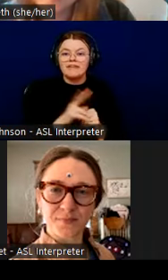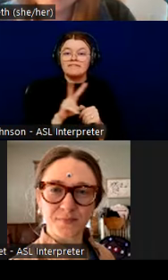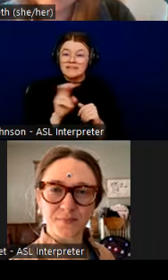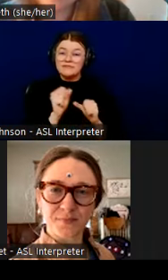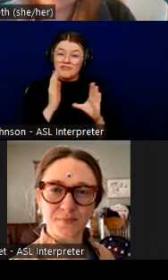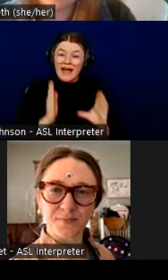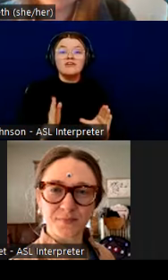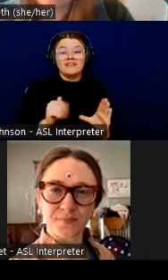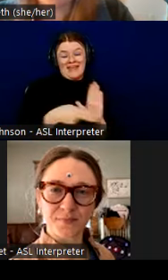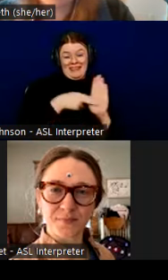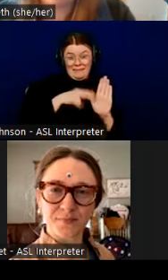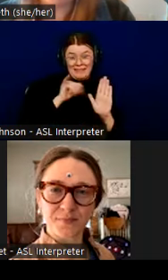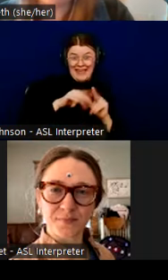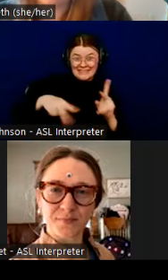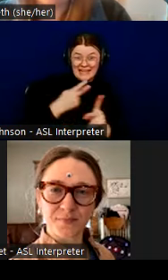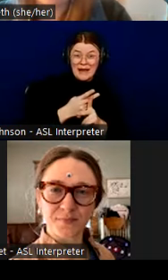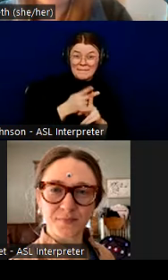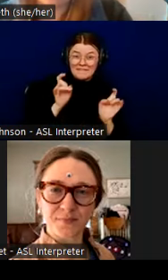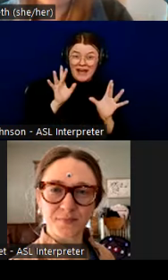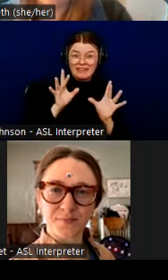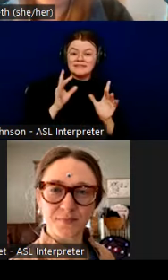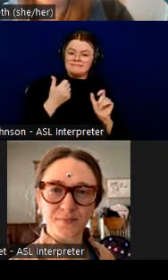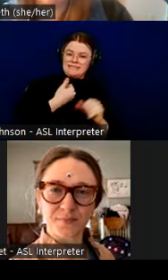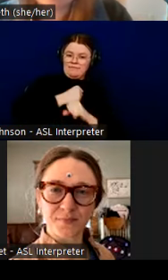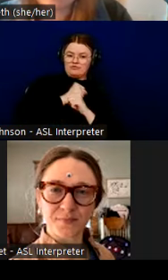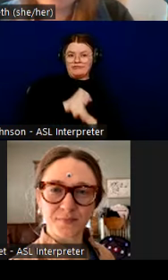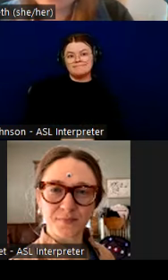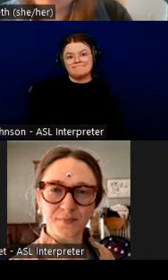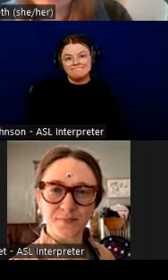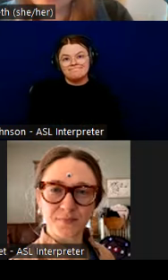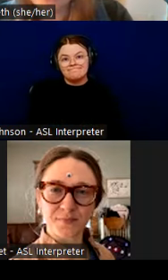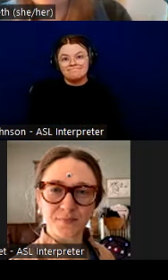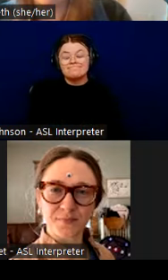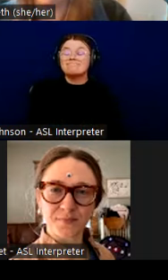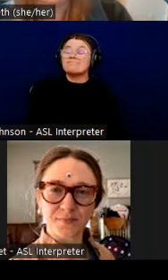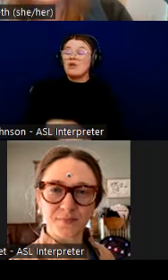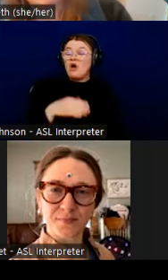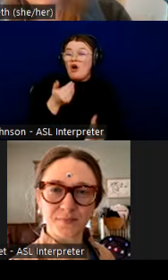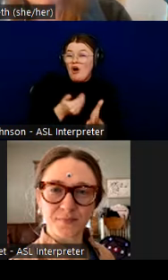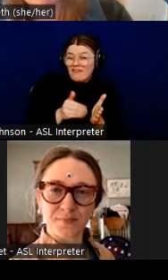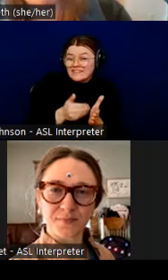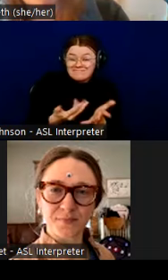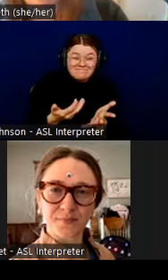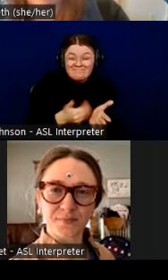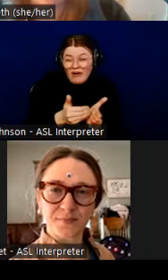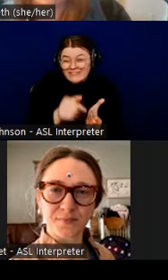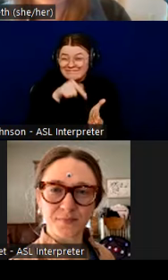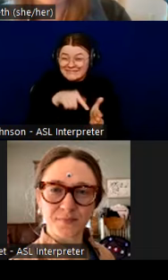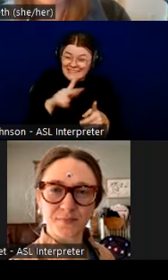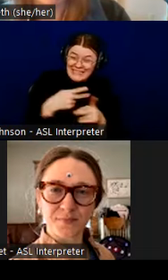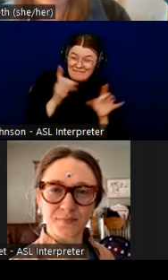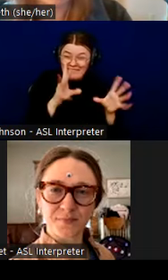self-protection. And it's often used in kind of a last-ditch effort to reclaim and restore